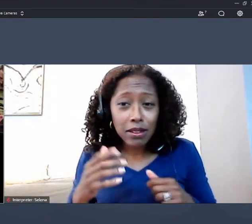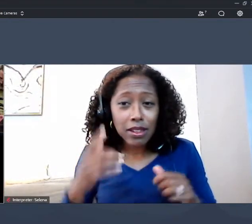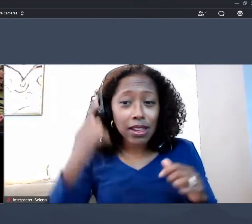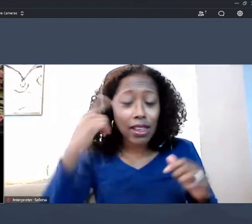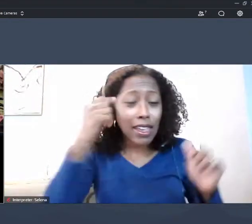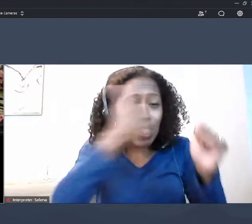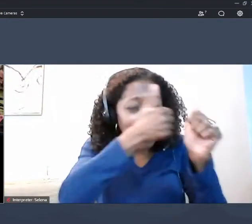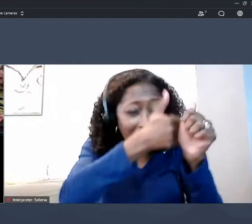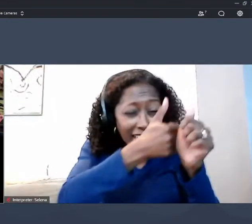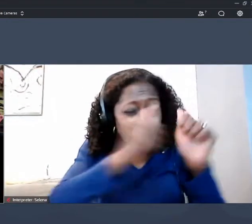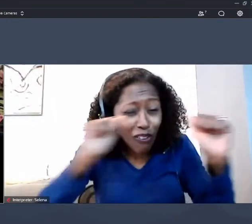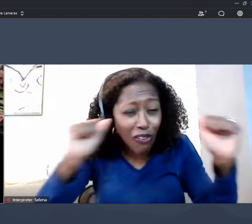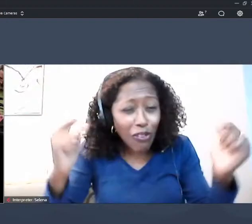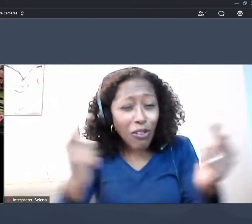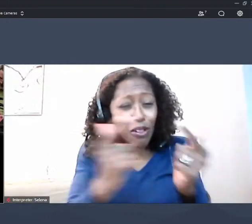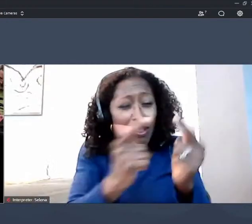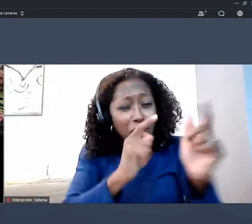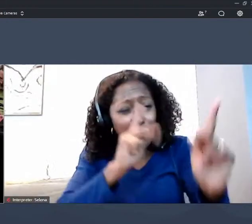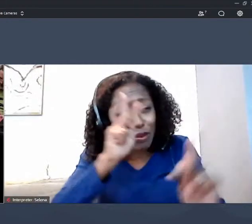everybody